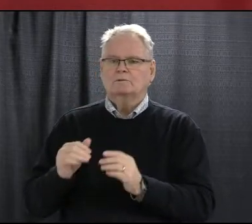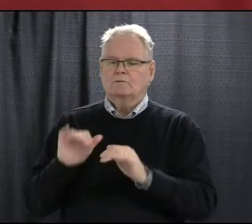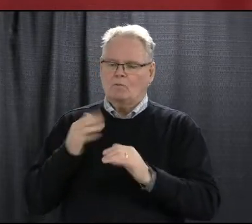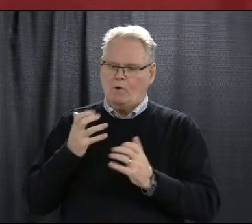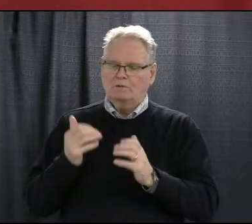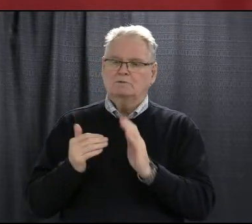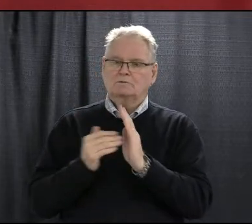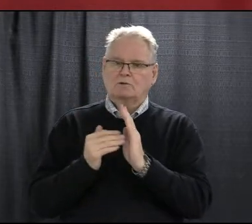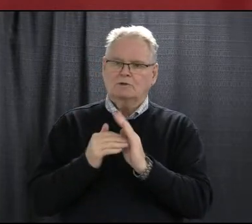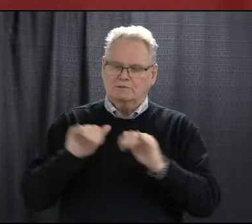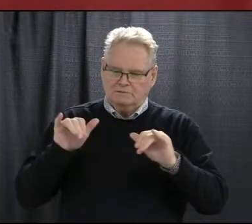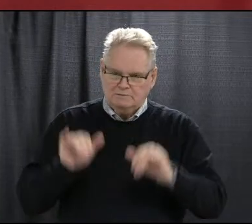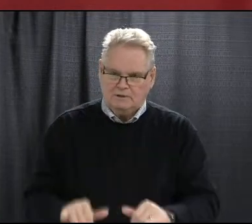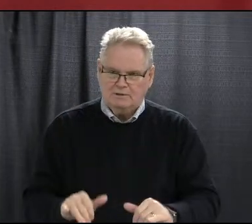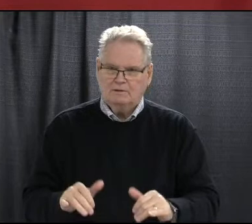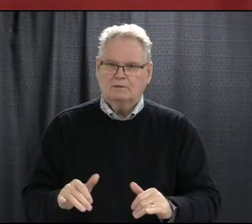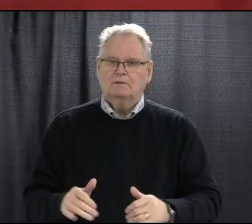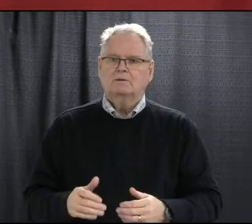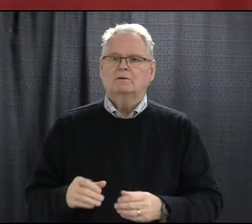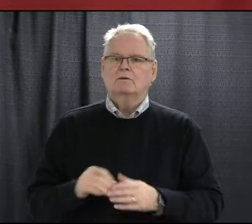in older adult care right here at home.